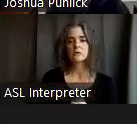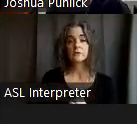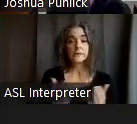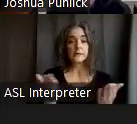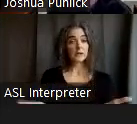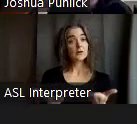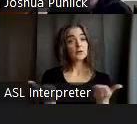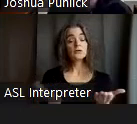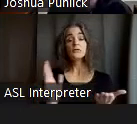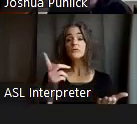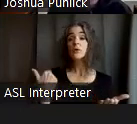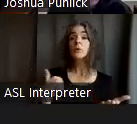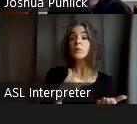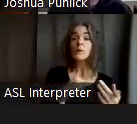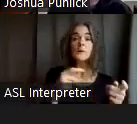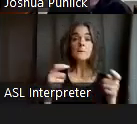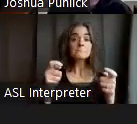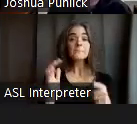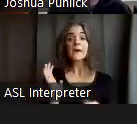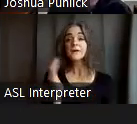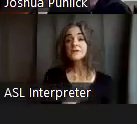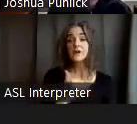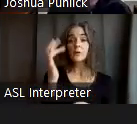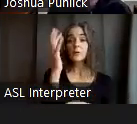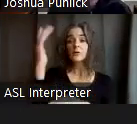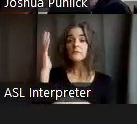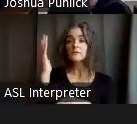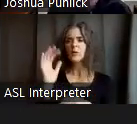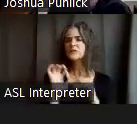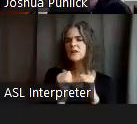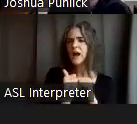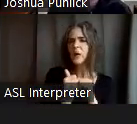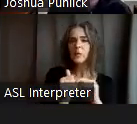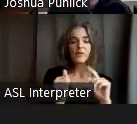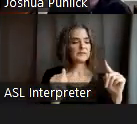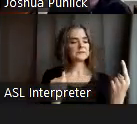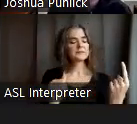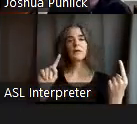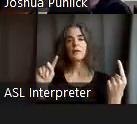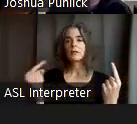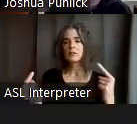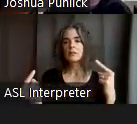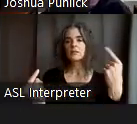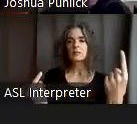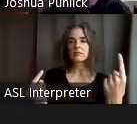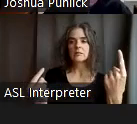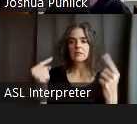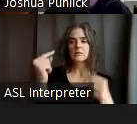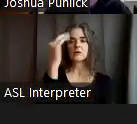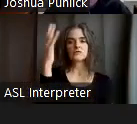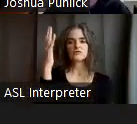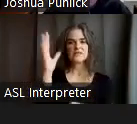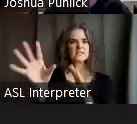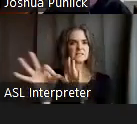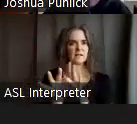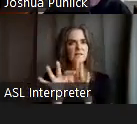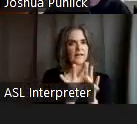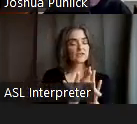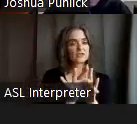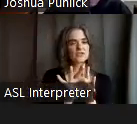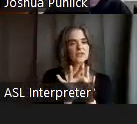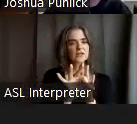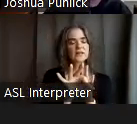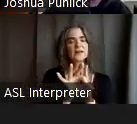Here we manage our forests mostly with single tree selection and prescribed fire.